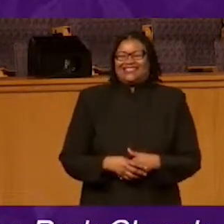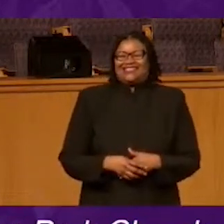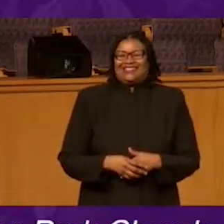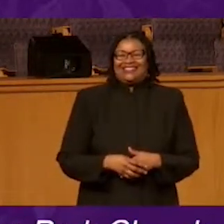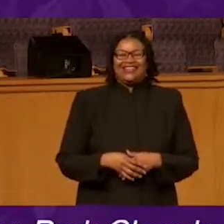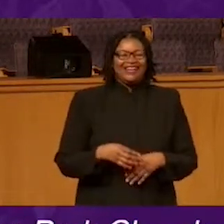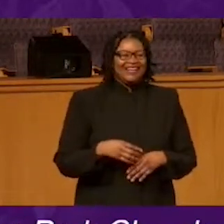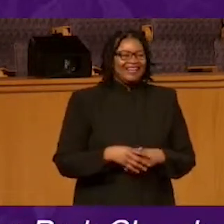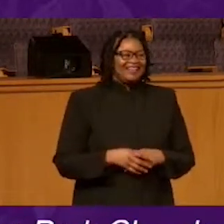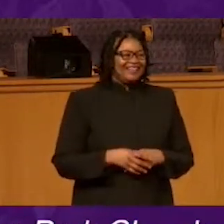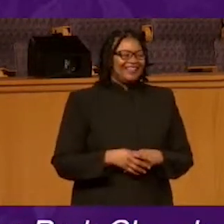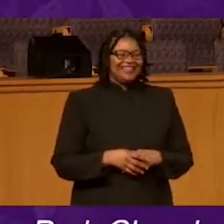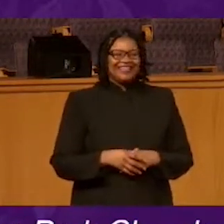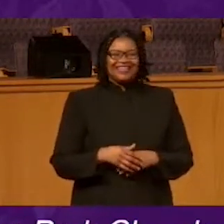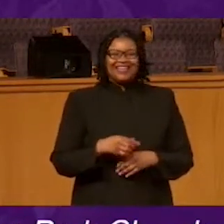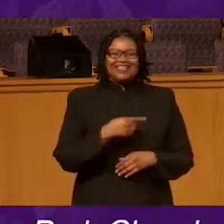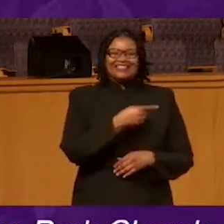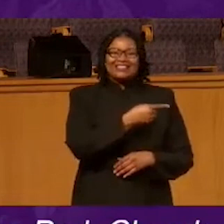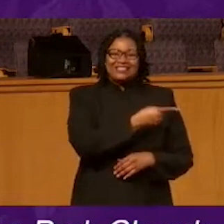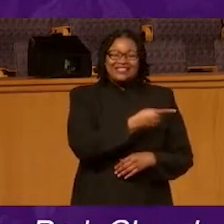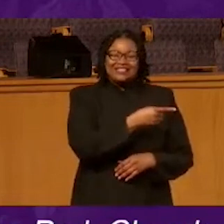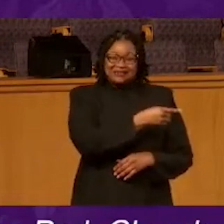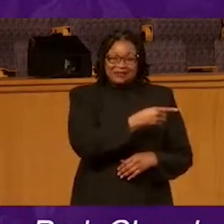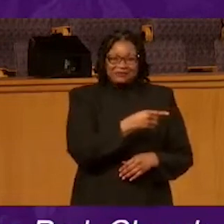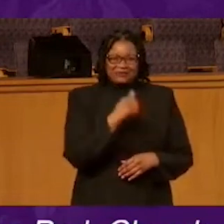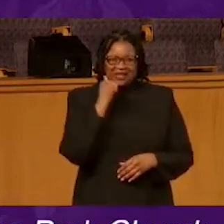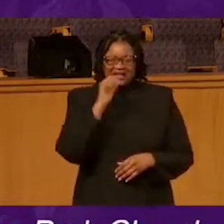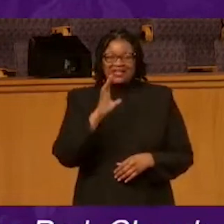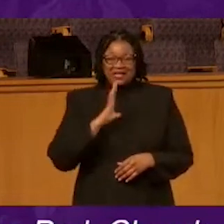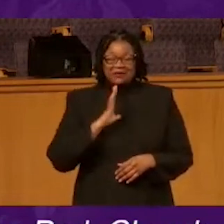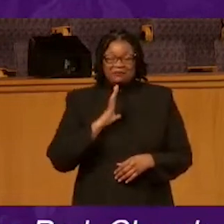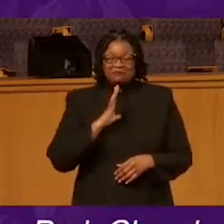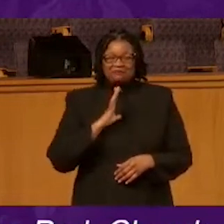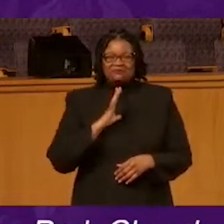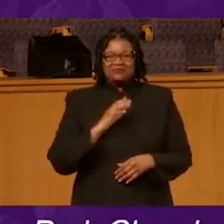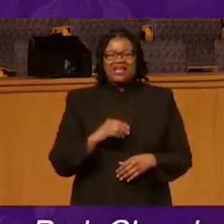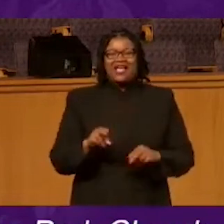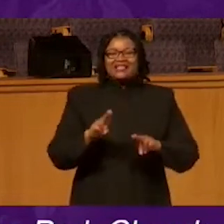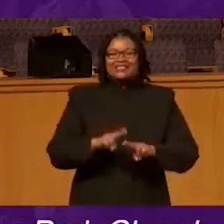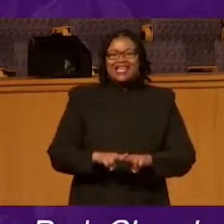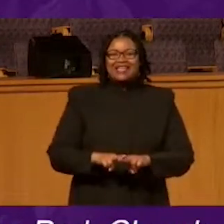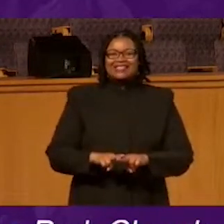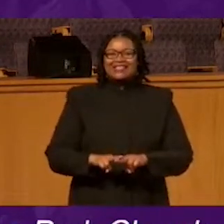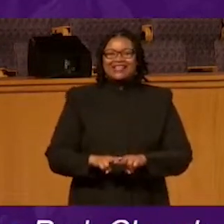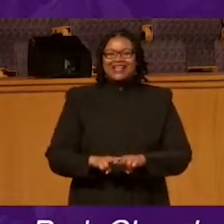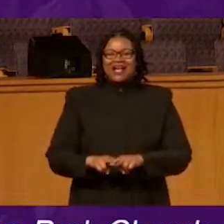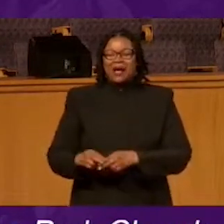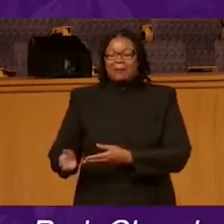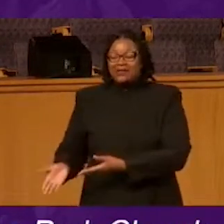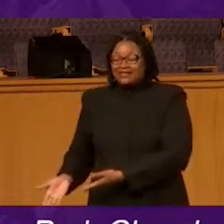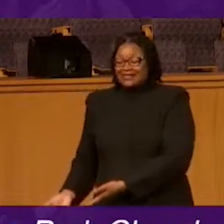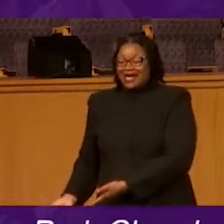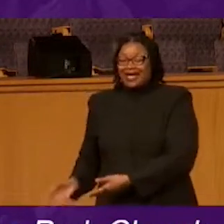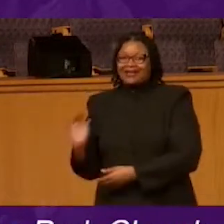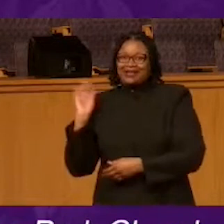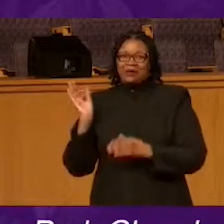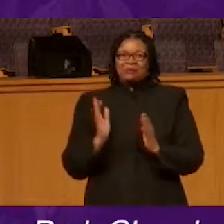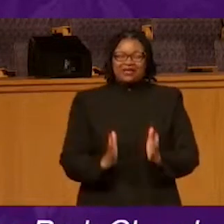She didn't want to sit in front of me, so she sat beside me, so all I could see was her profile.